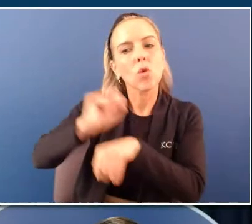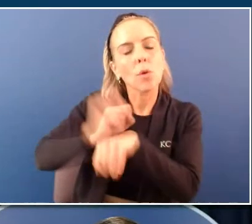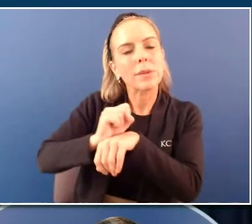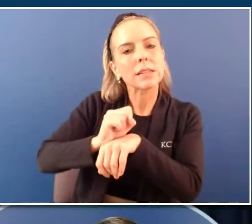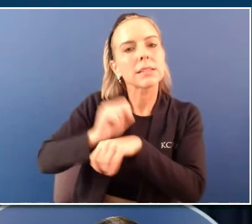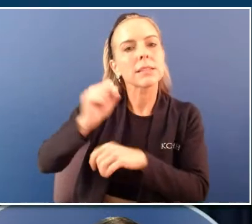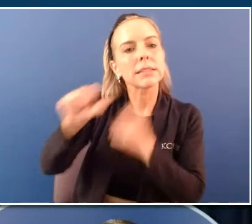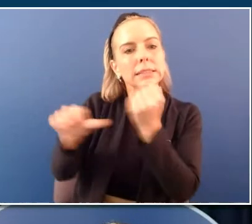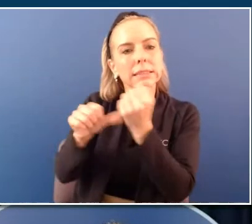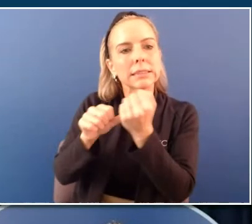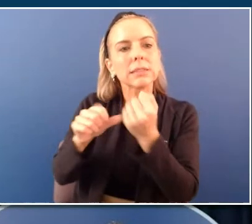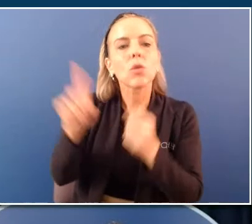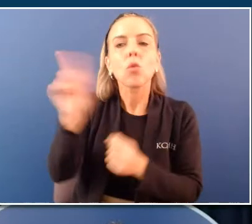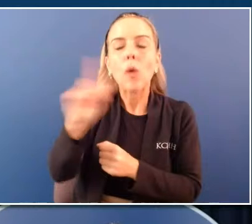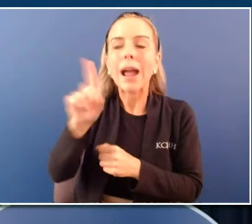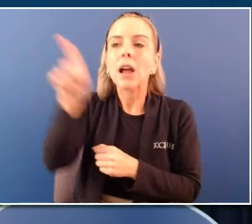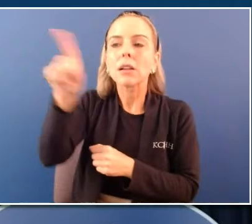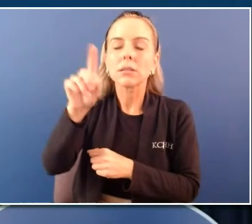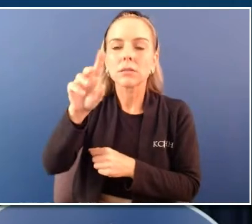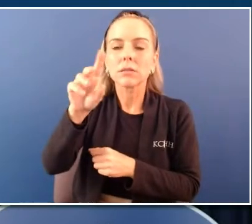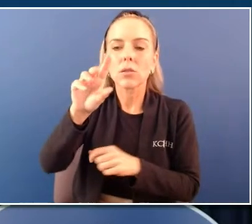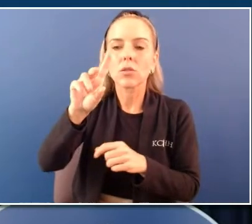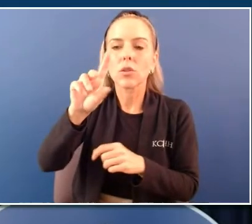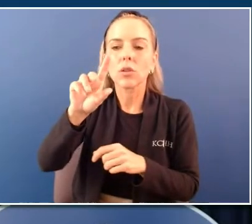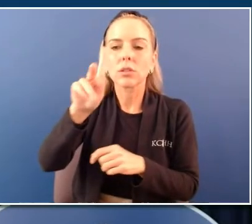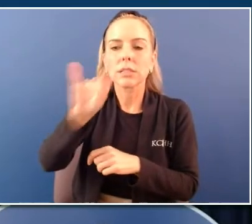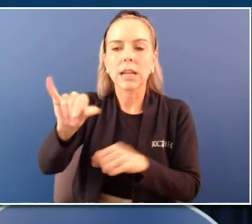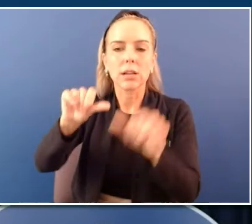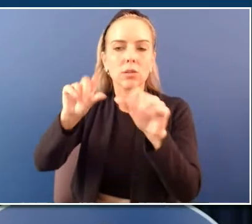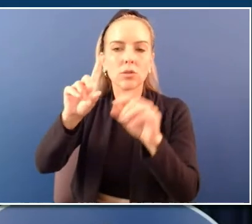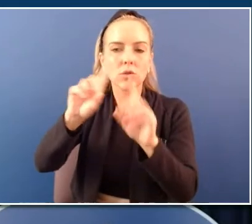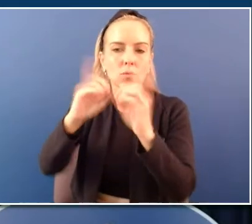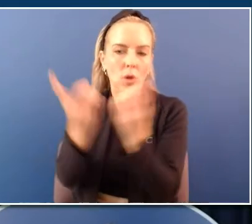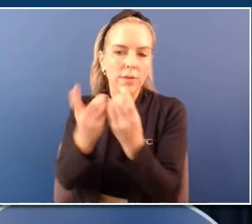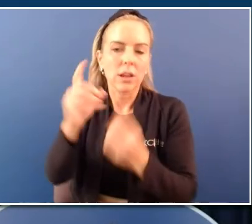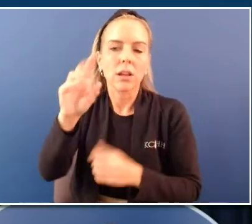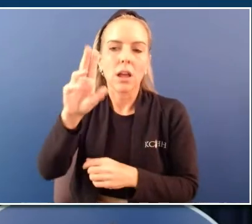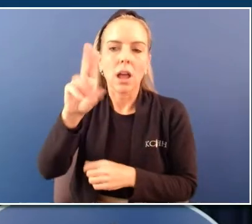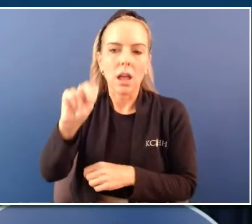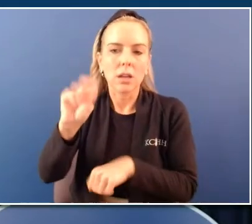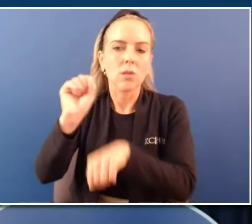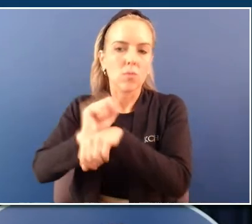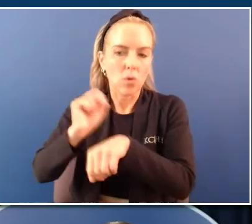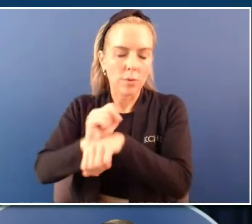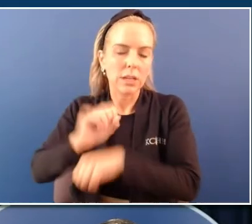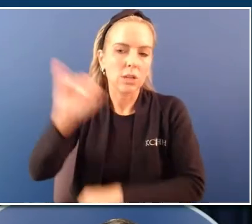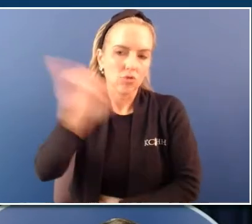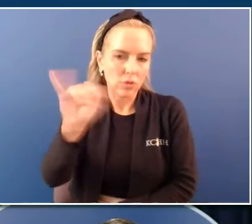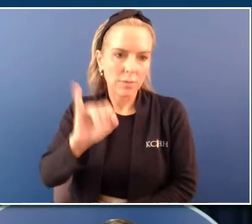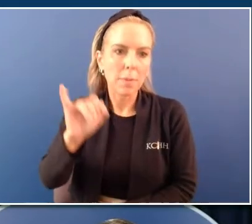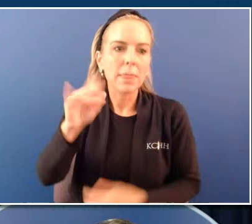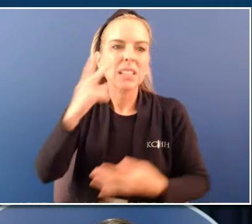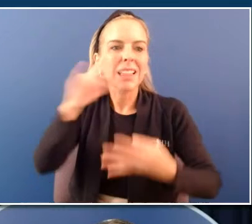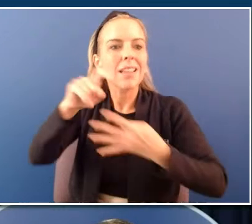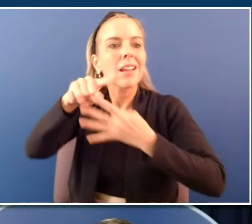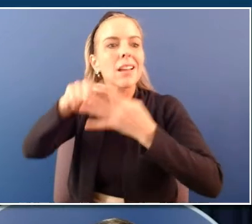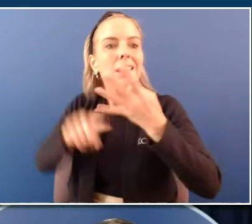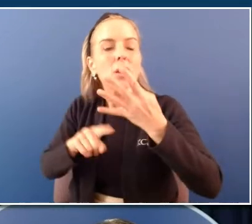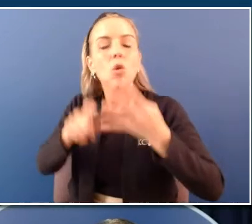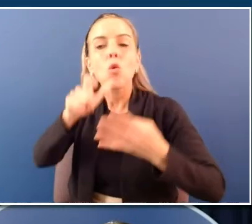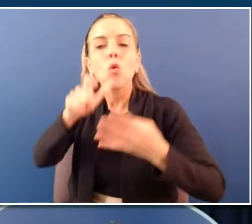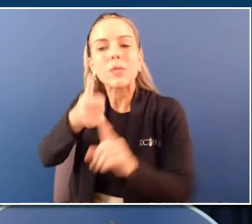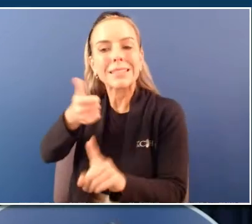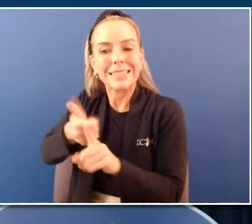of Unemployment Insurance. Here are some of the guidelines of the federal programs. Self-employed individuals